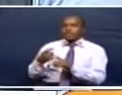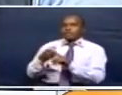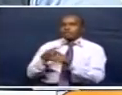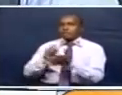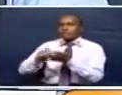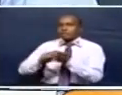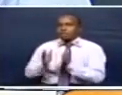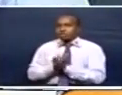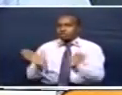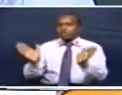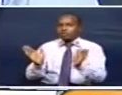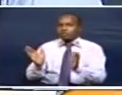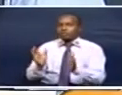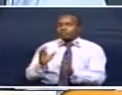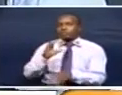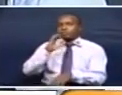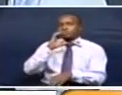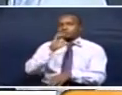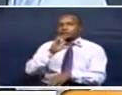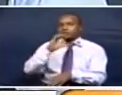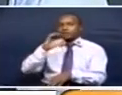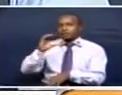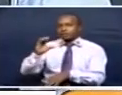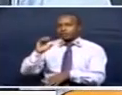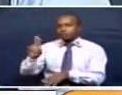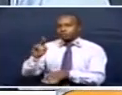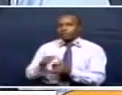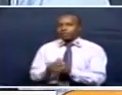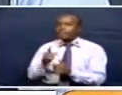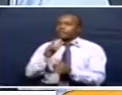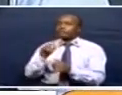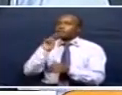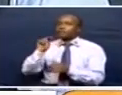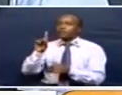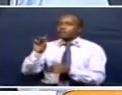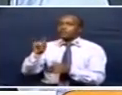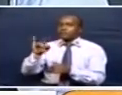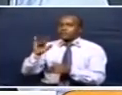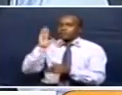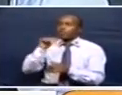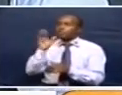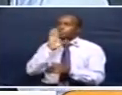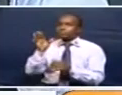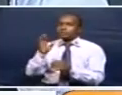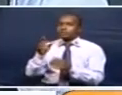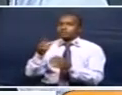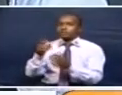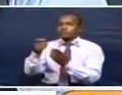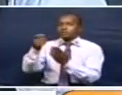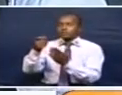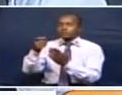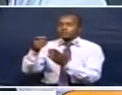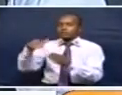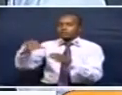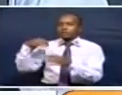Secretary General of Chama cha Uzalendo, Tony Muredi. He says, Ovinyandeti will not be on the ballot. We have sued her for belonging to